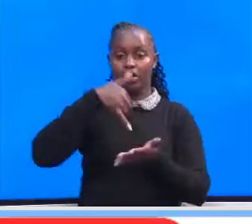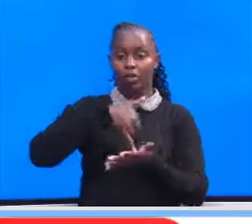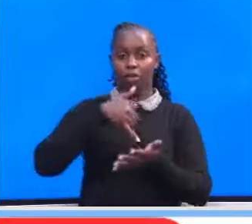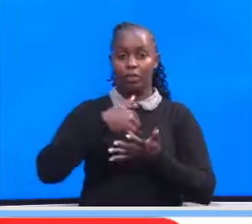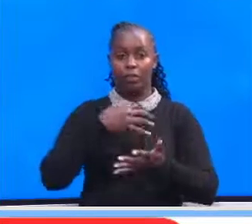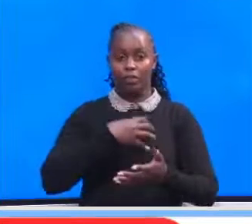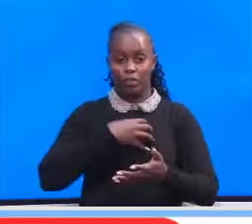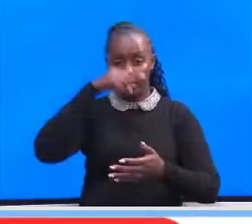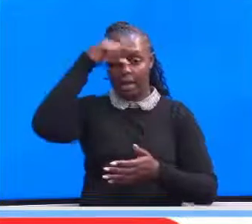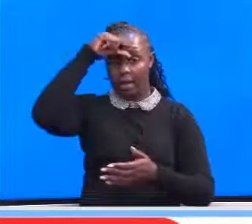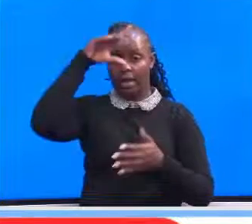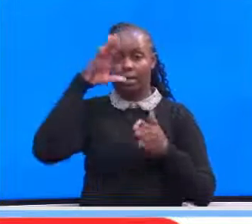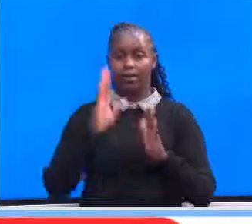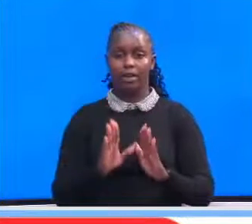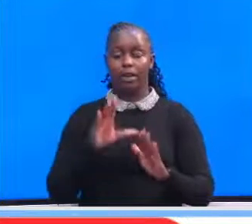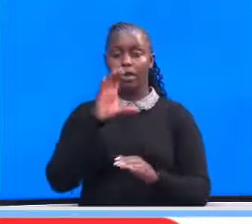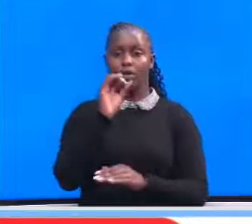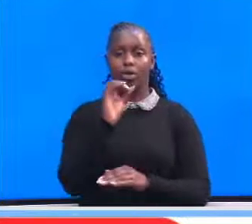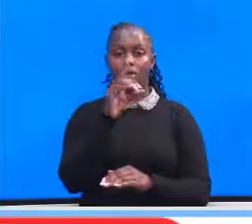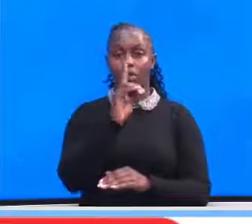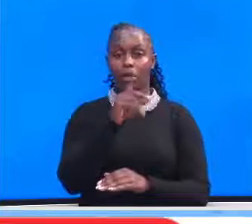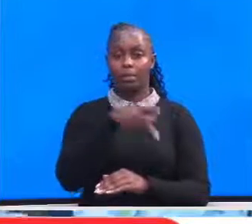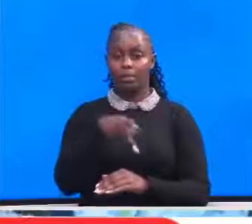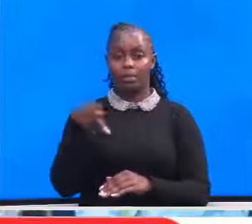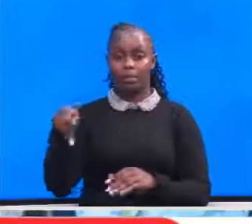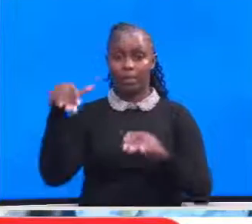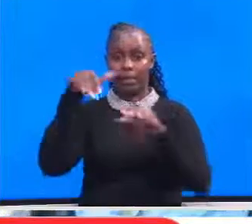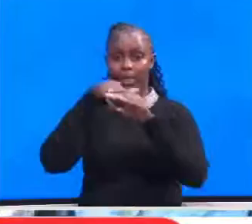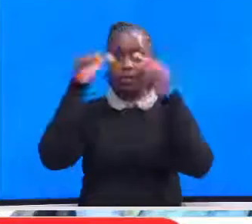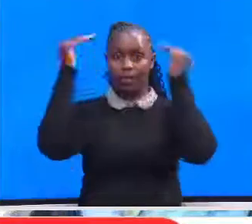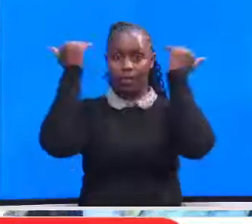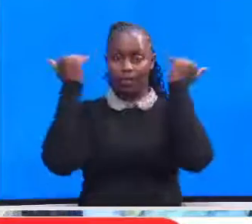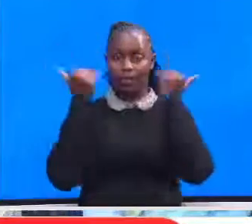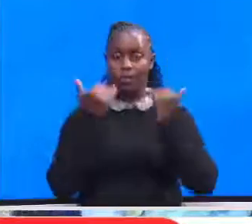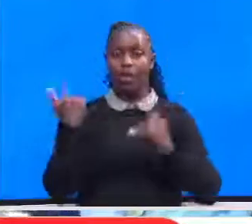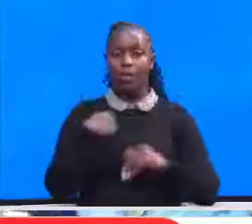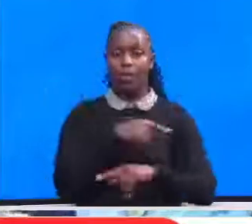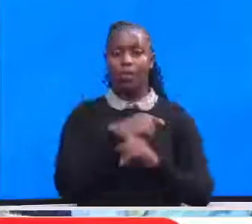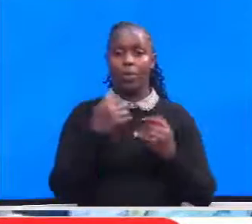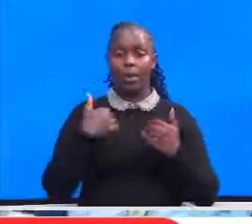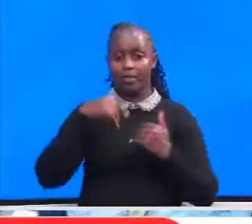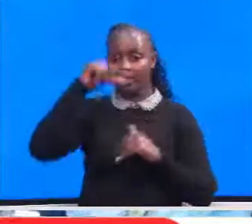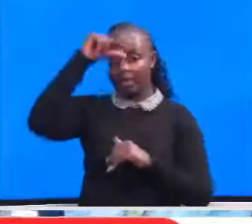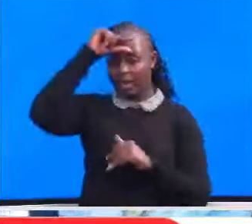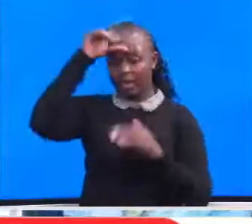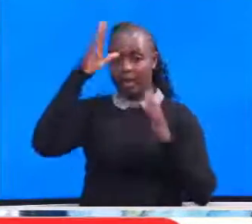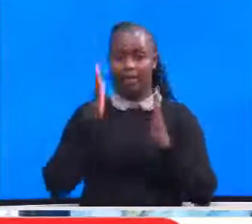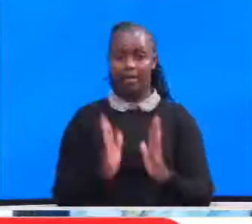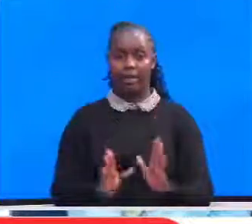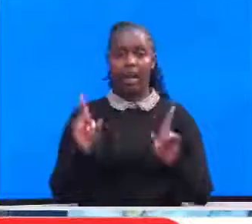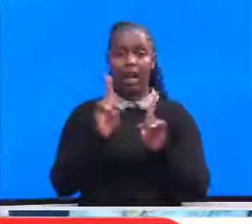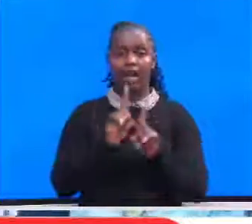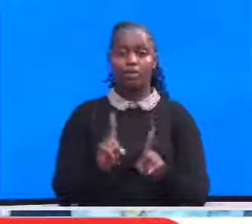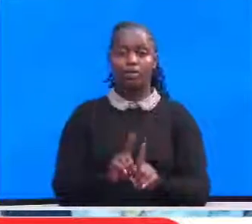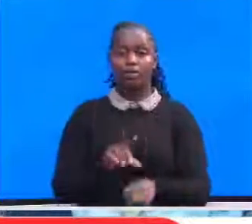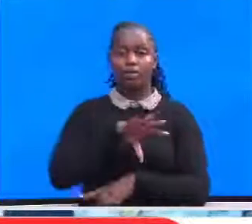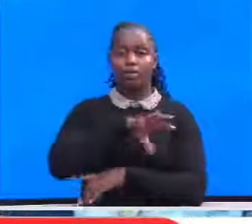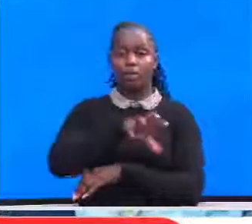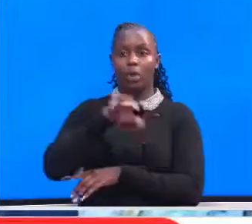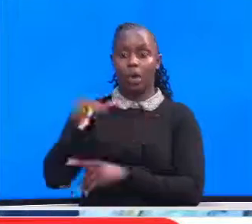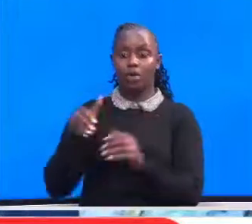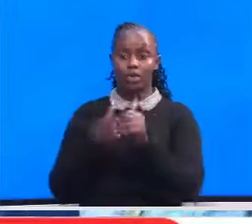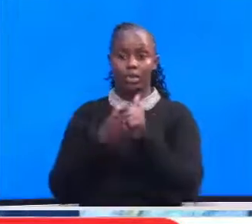that it wants the ODPP to charge in court. We have governors and county leaders